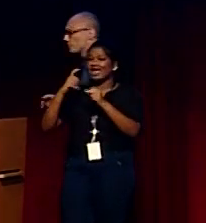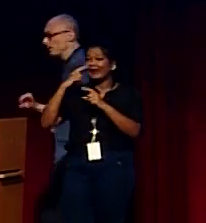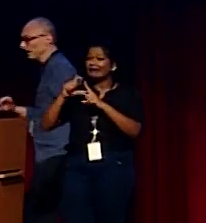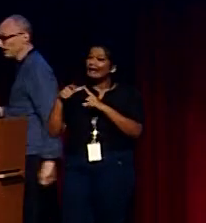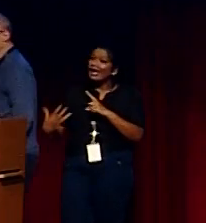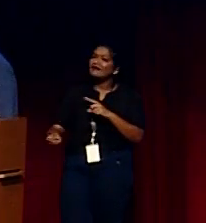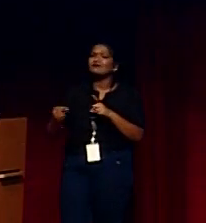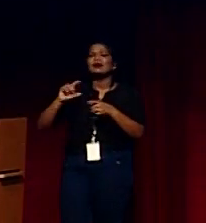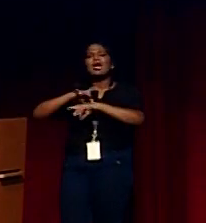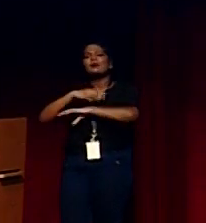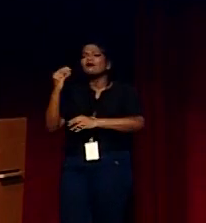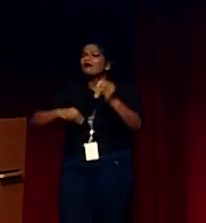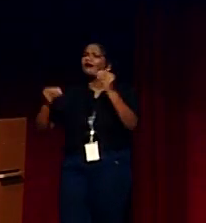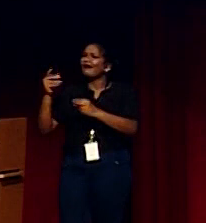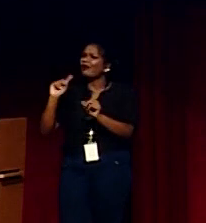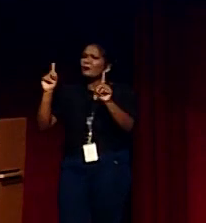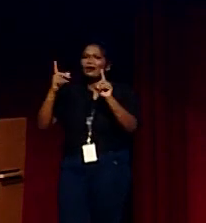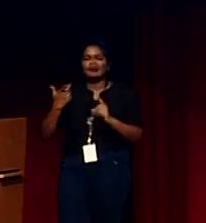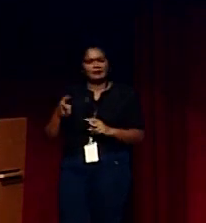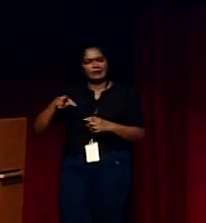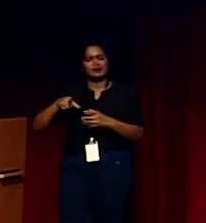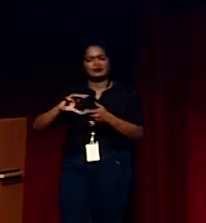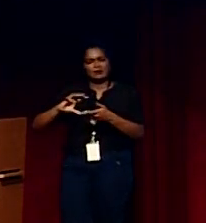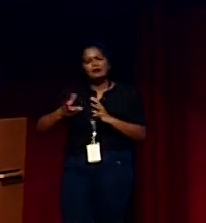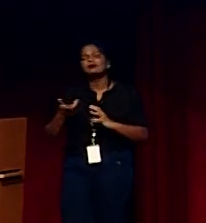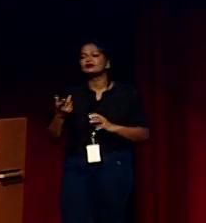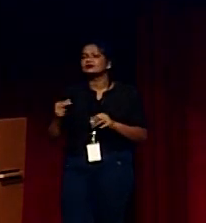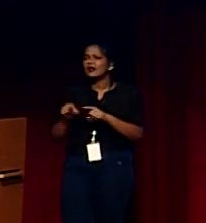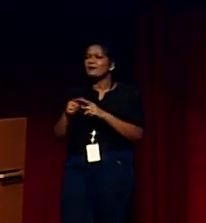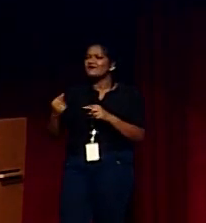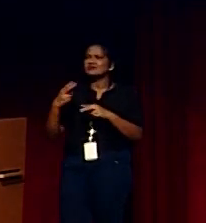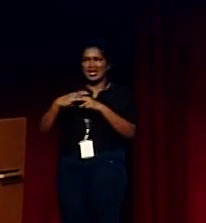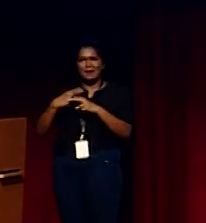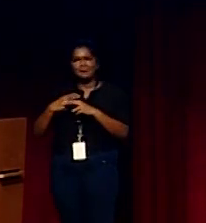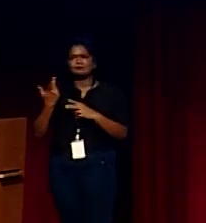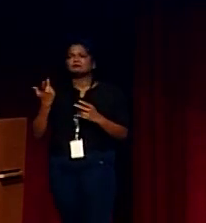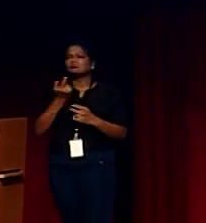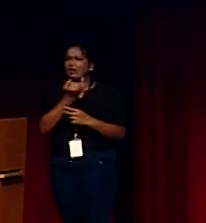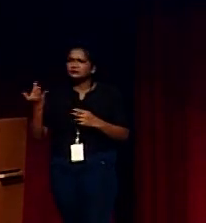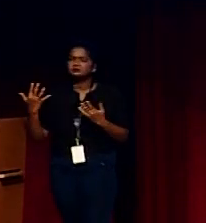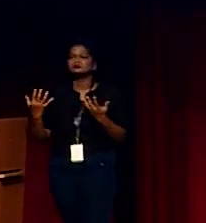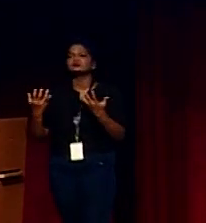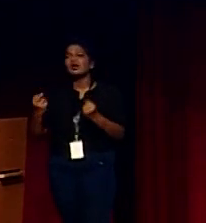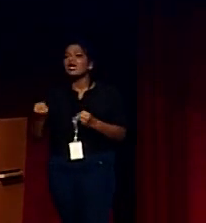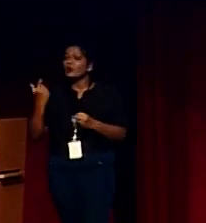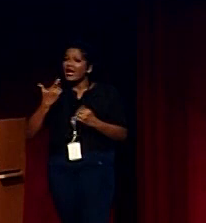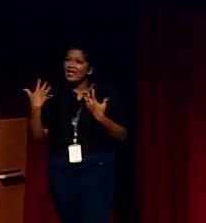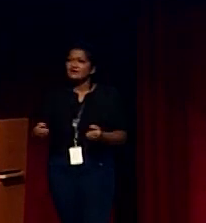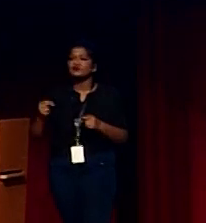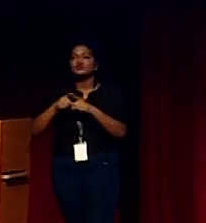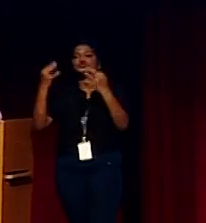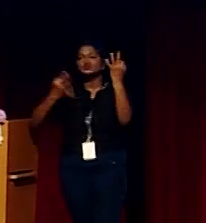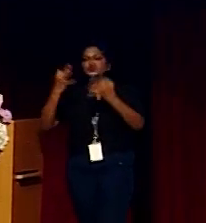of them is anywhere in the system. It's kind of named automatically, so we can make use of every